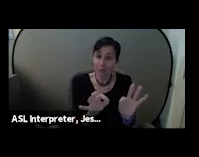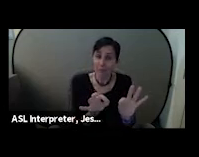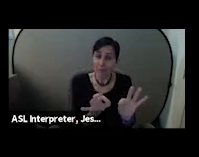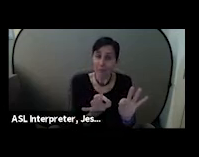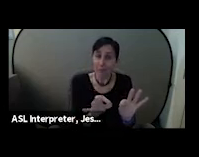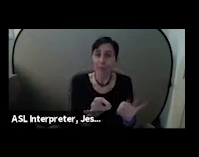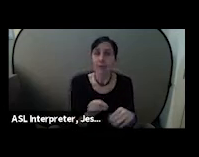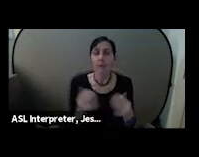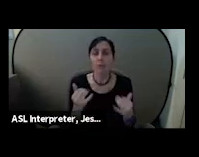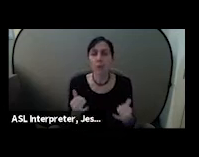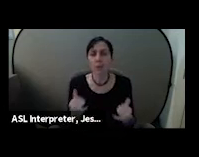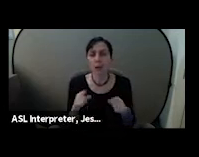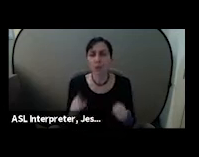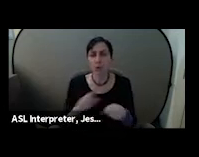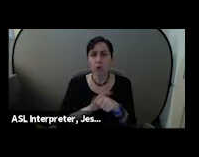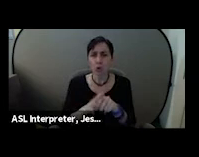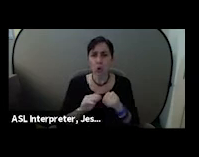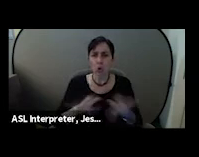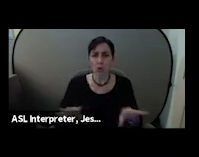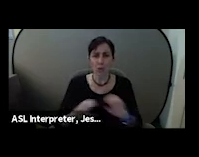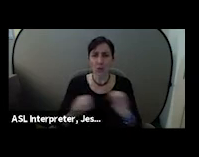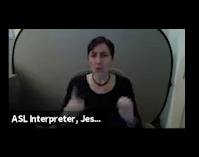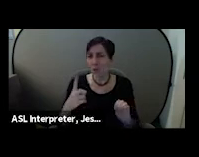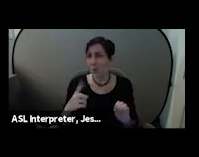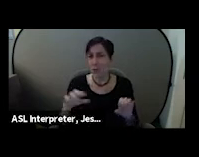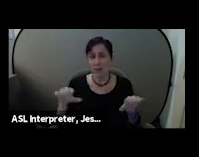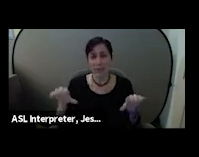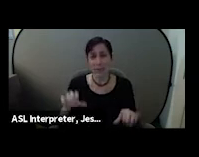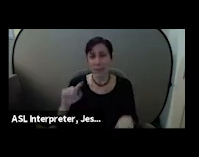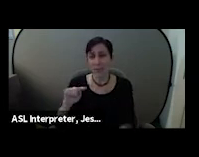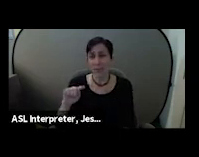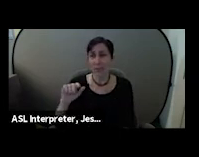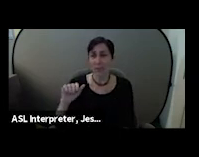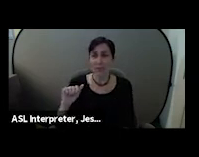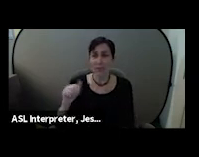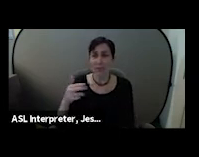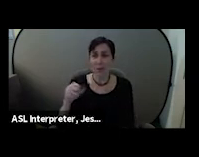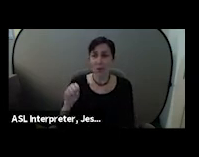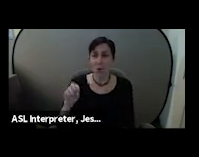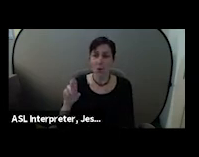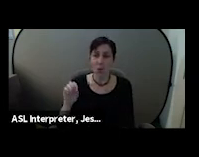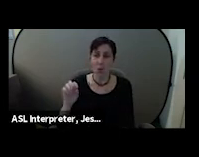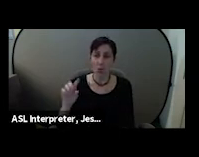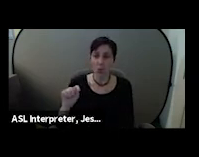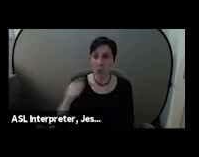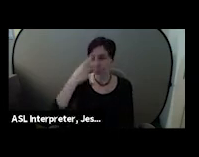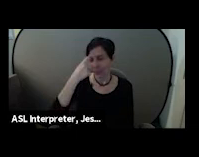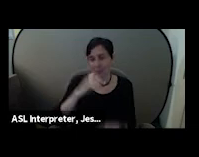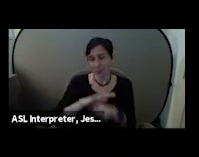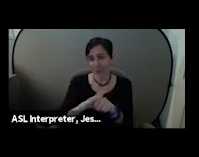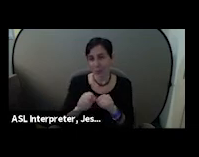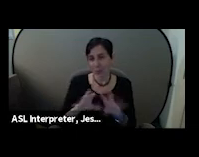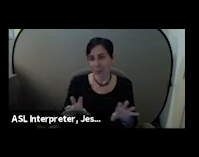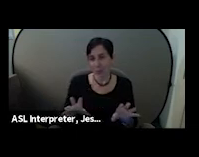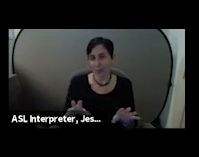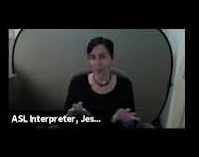Obviously, right now during the pandemic, nobody's doing taharot because of the pandemic. Public